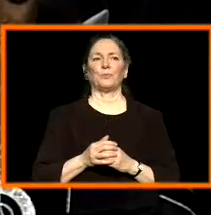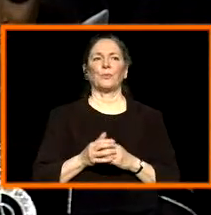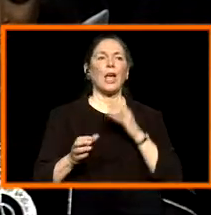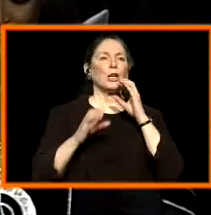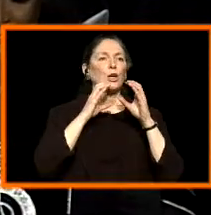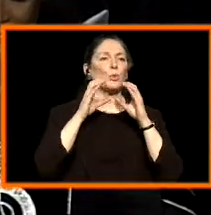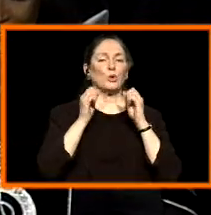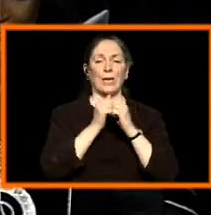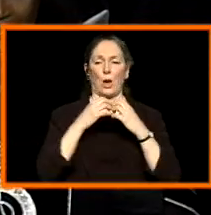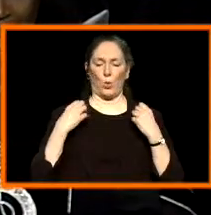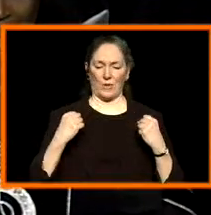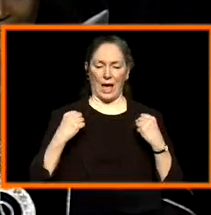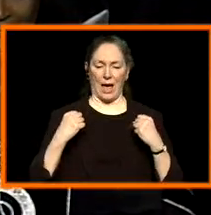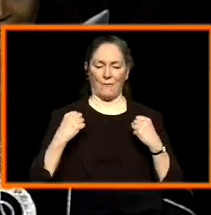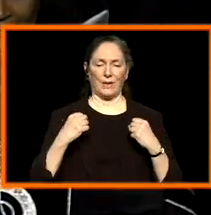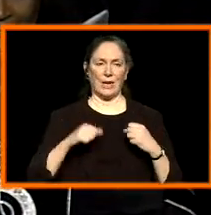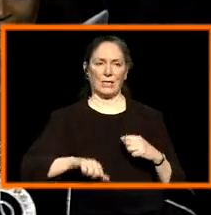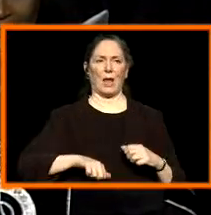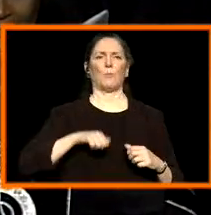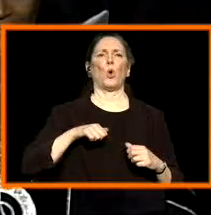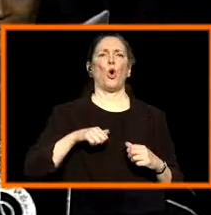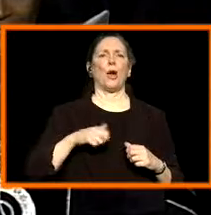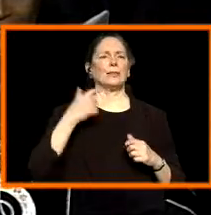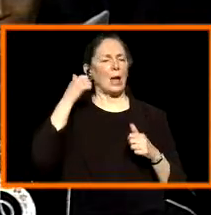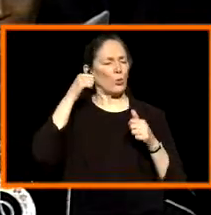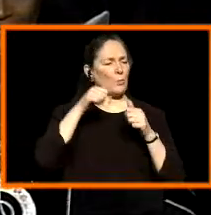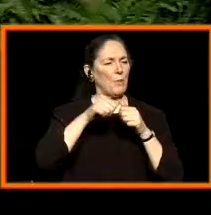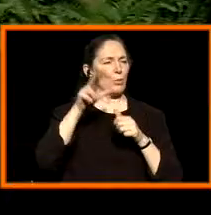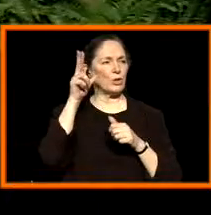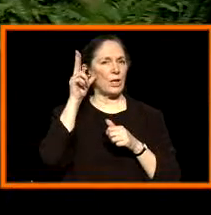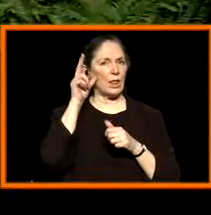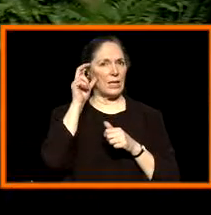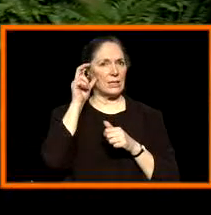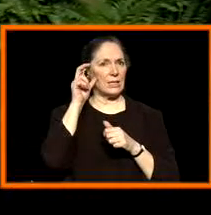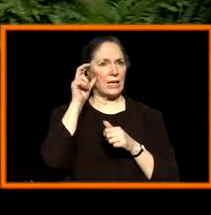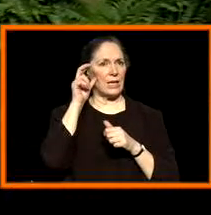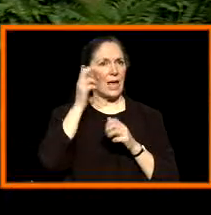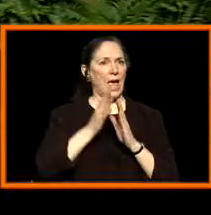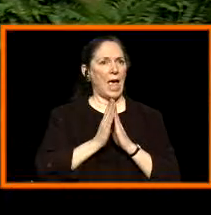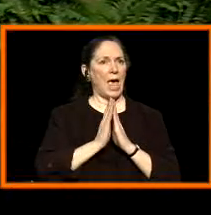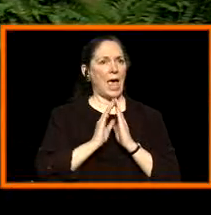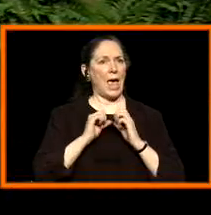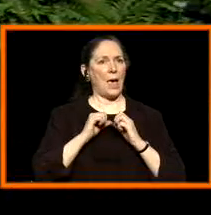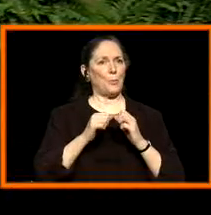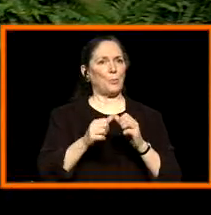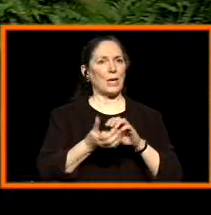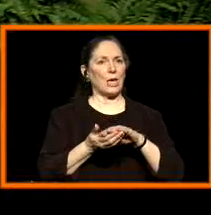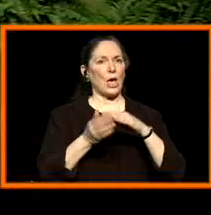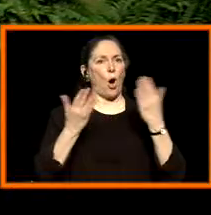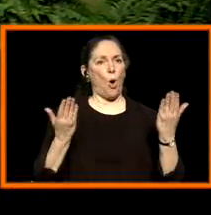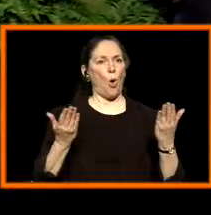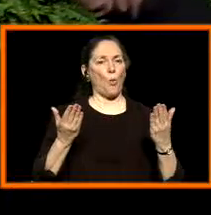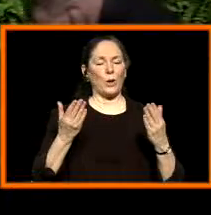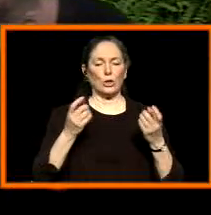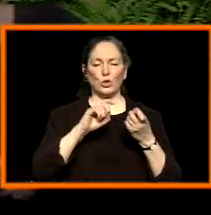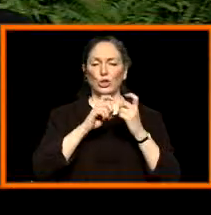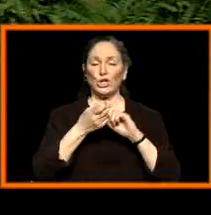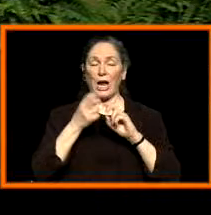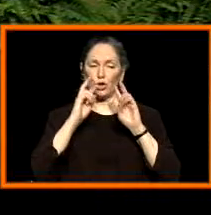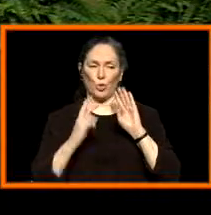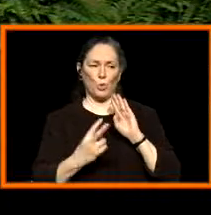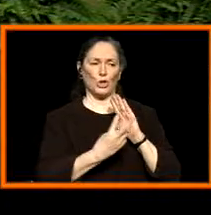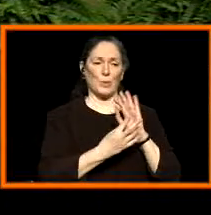Communicate with confidence and poise, and remember to listen and be open to altering your perspective whenever